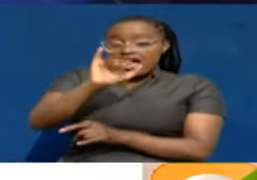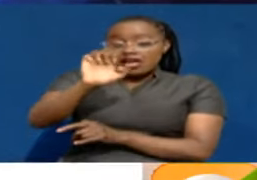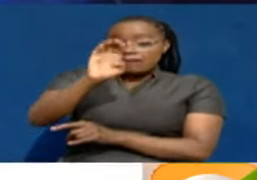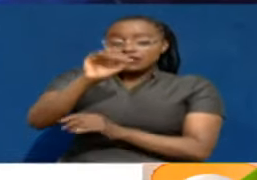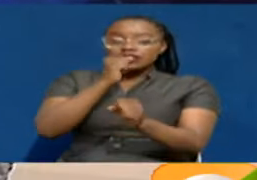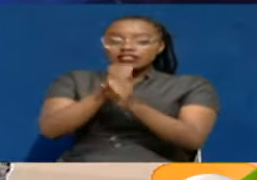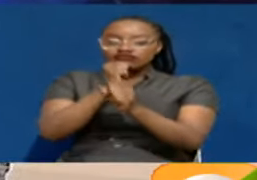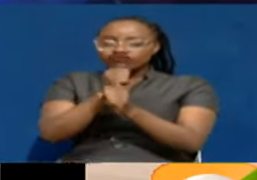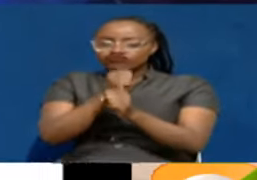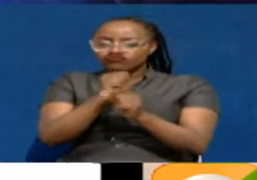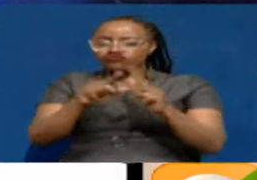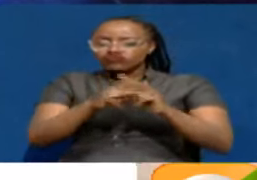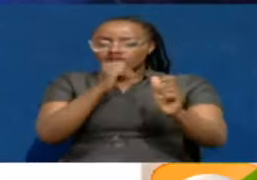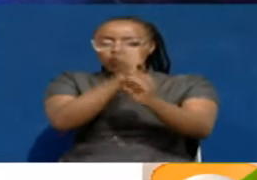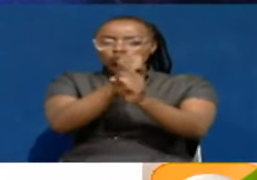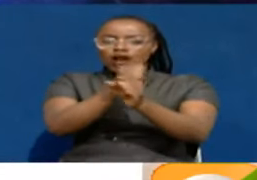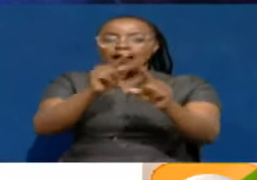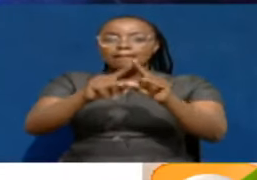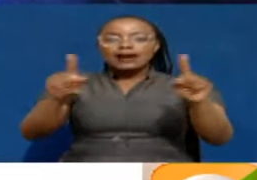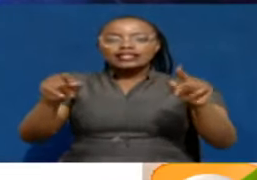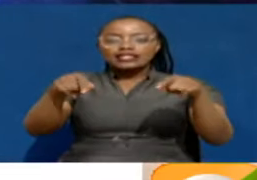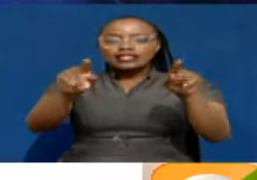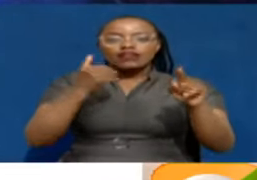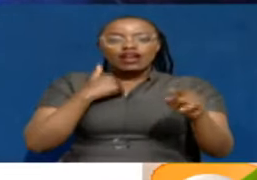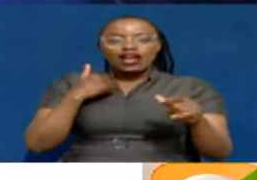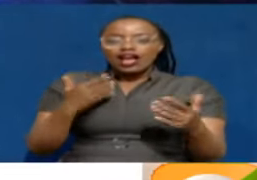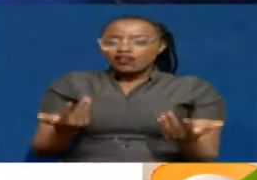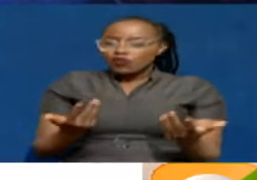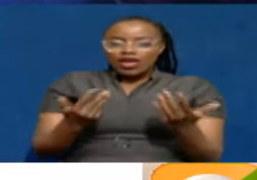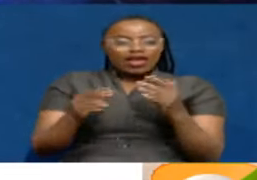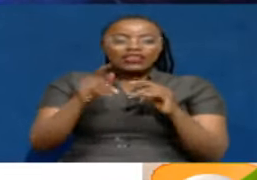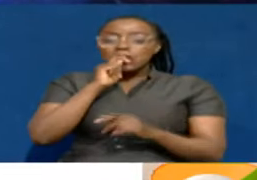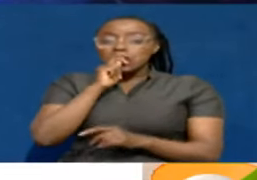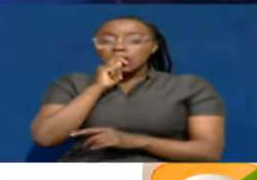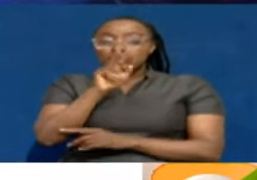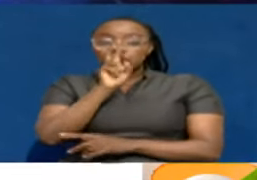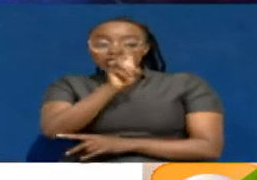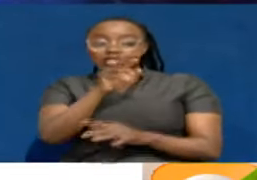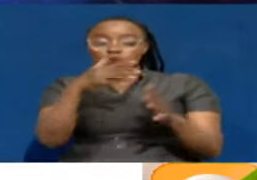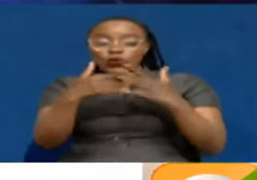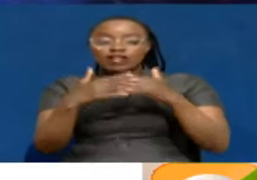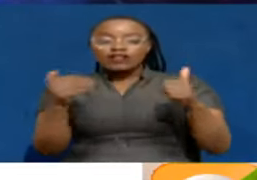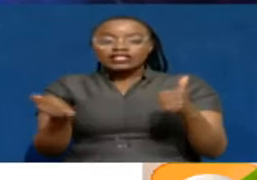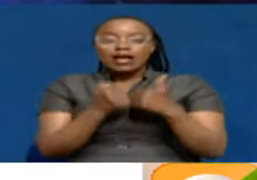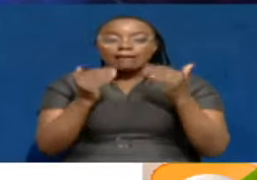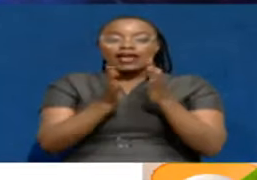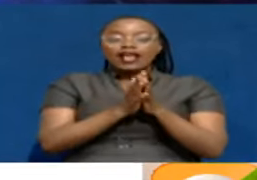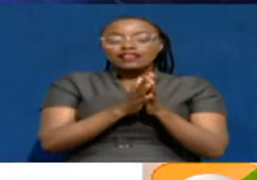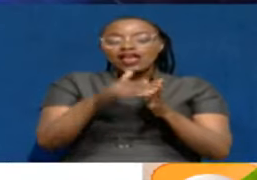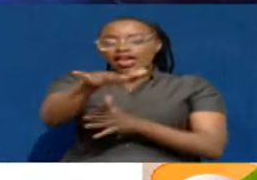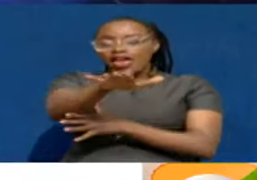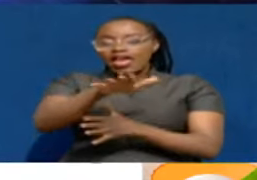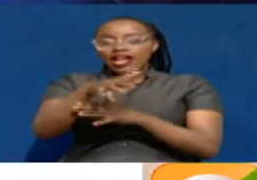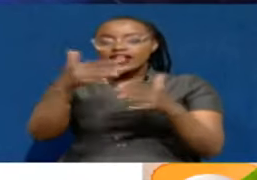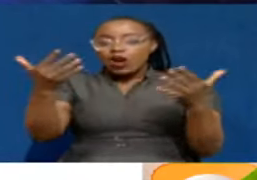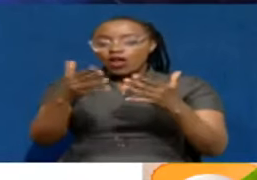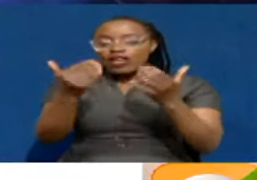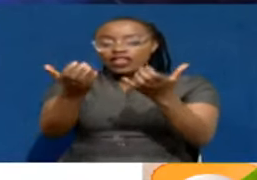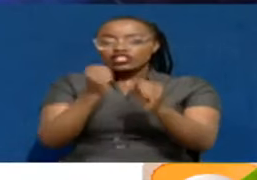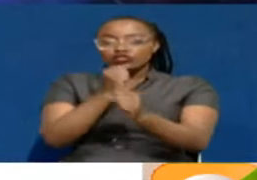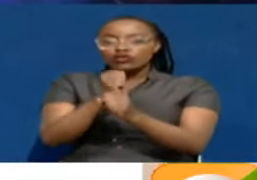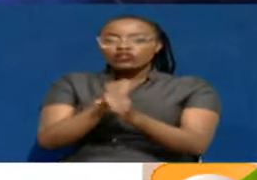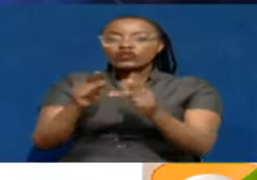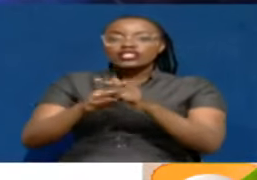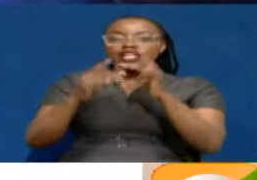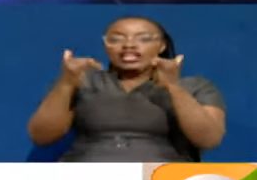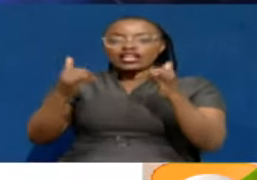begins jogging on the sidelines, but where are the assistant referees? We look at the fixtures and the playground. Plus, let the